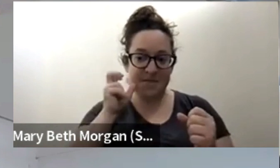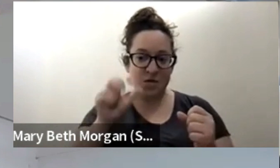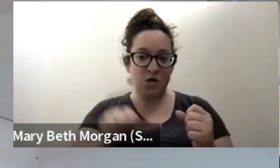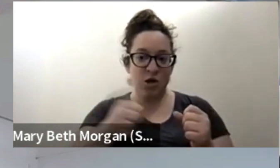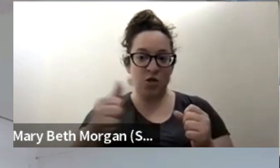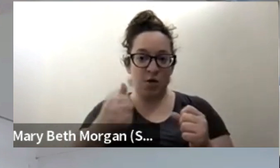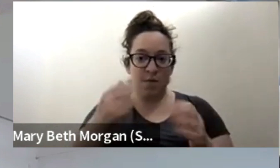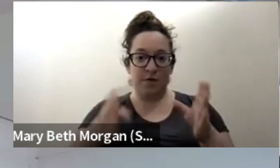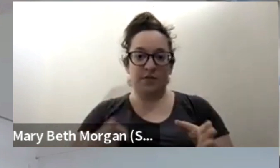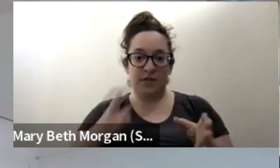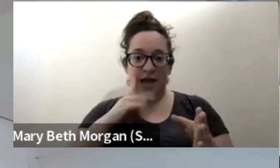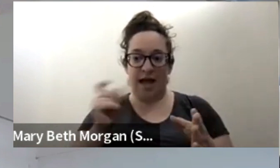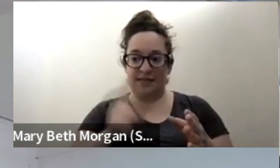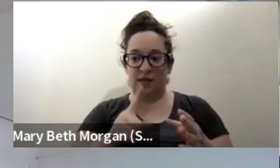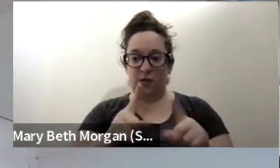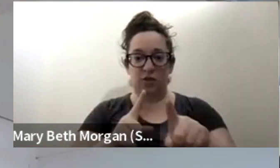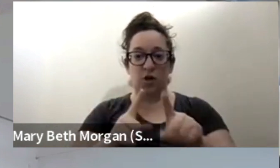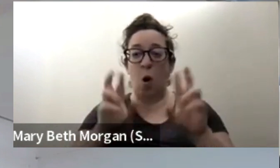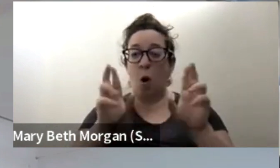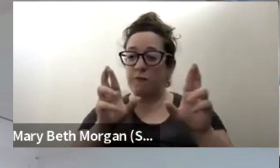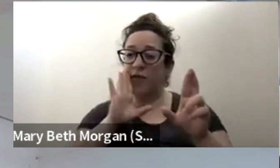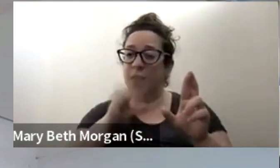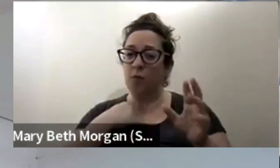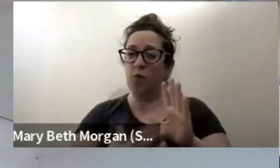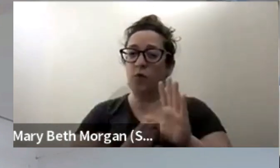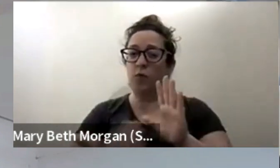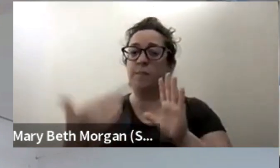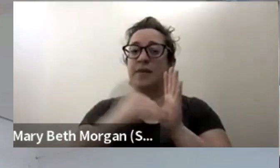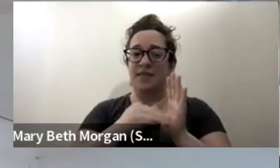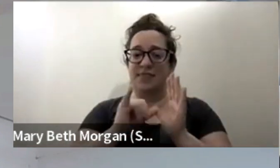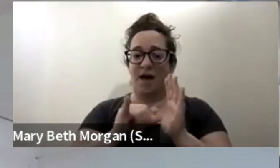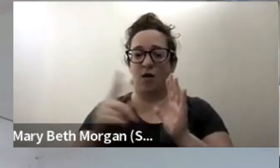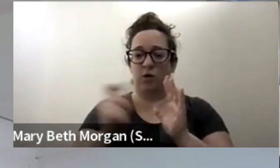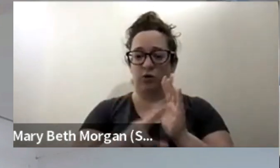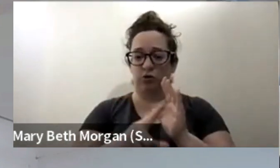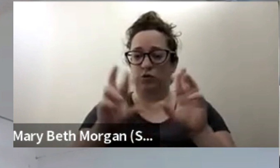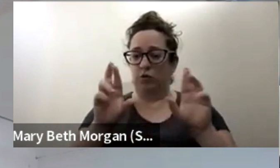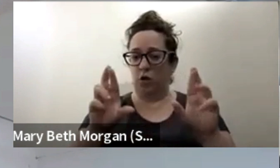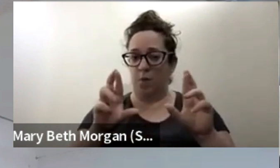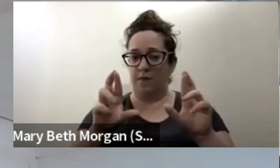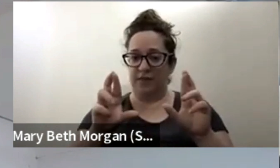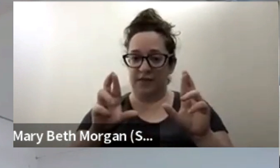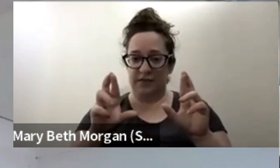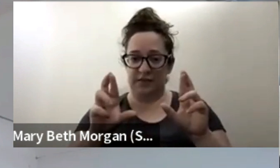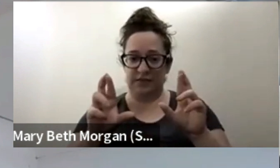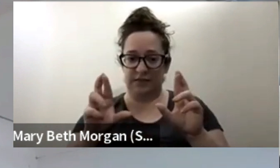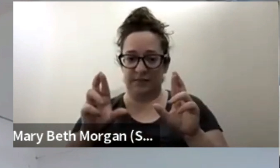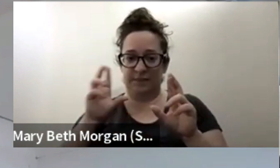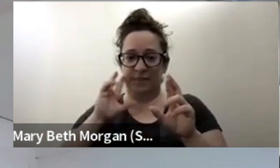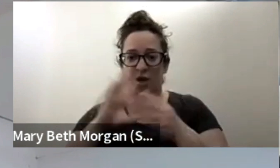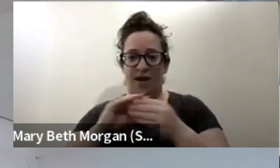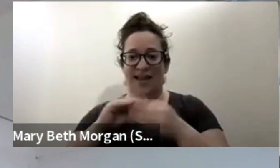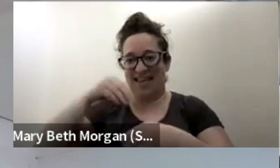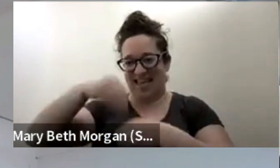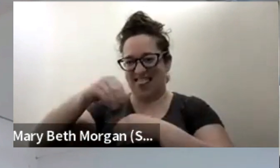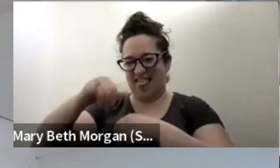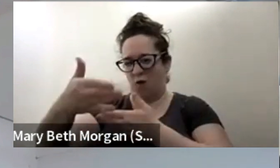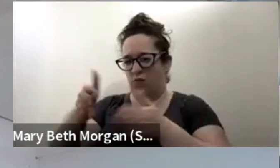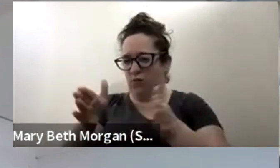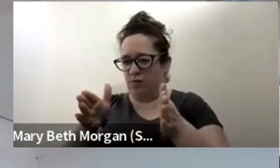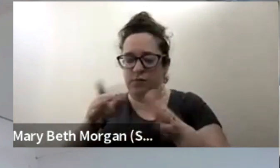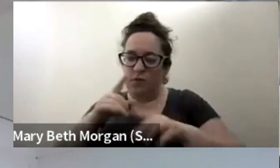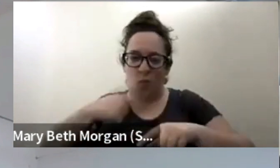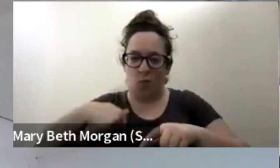play. So I'm a drag king, and I've done some Shakespeare plays in drag as a man, and I found that was a really